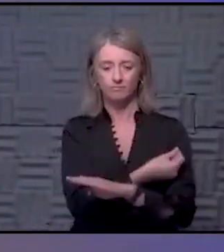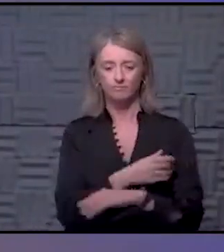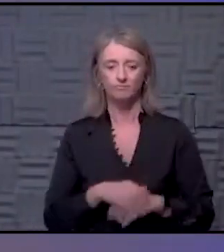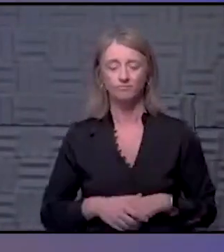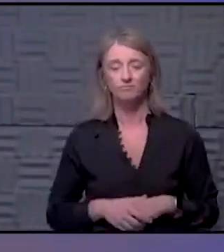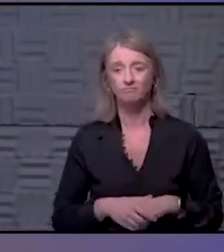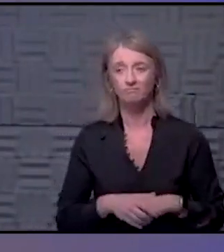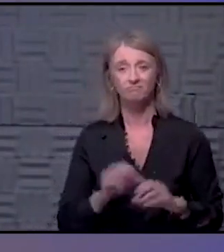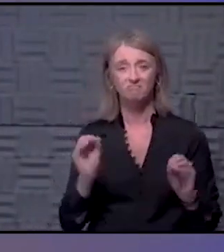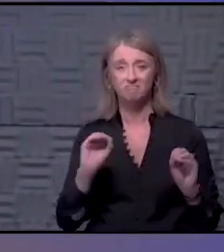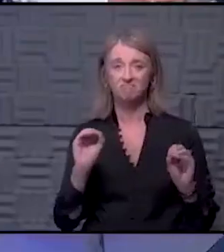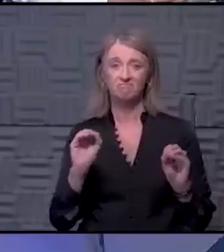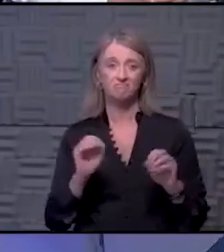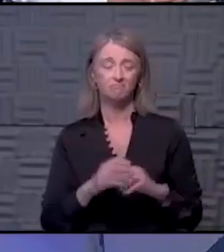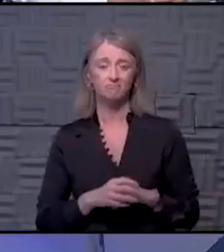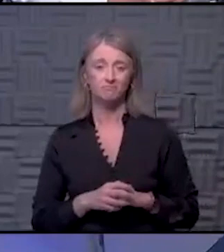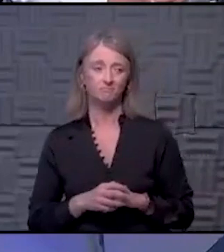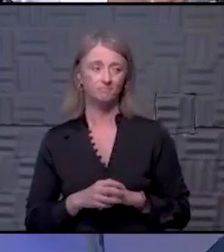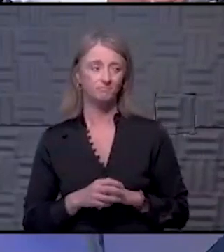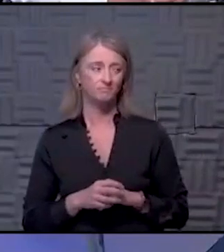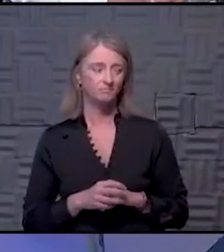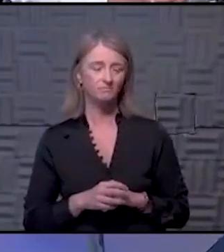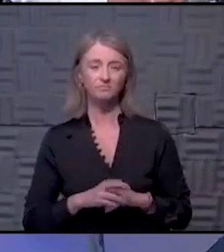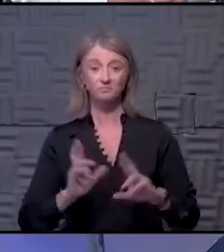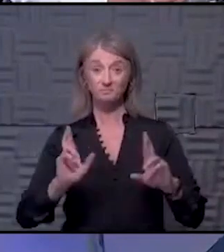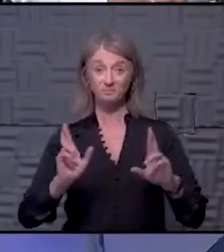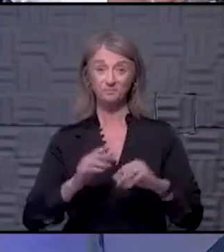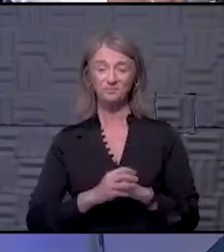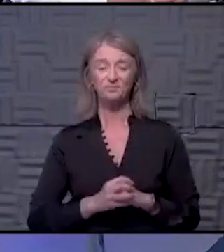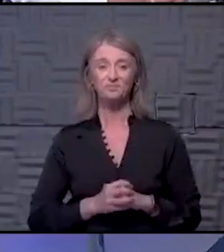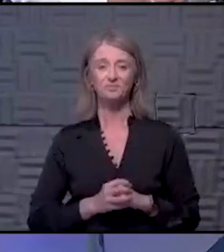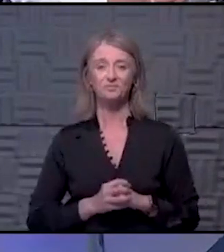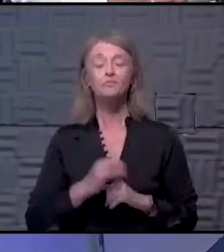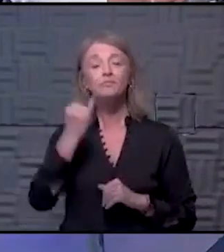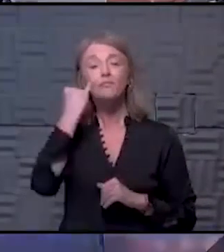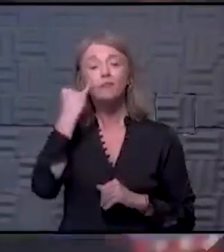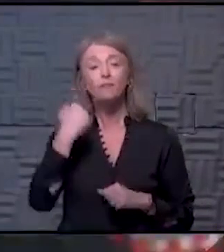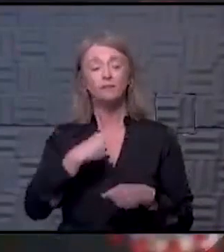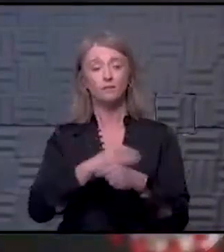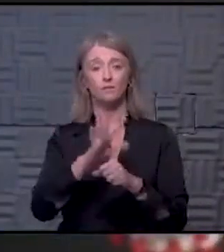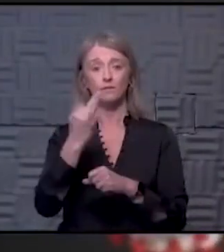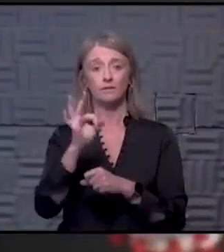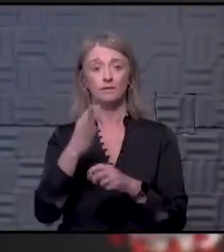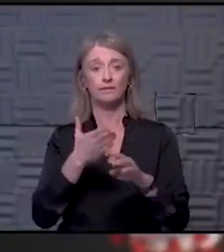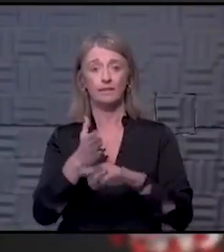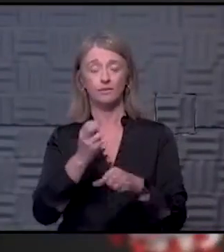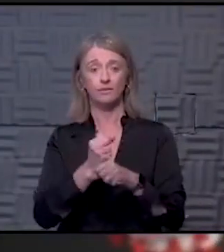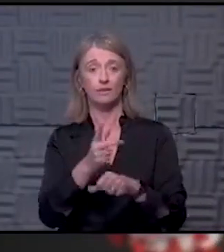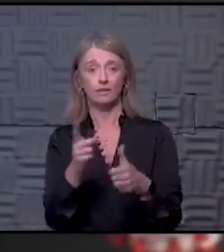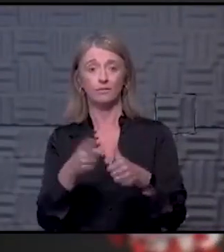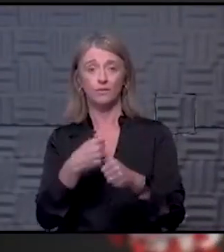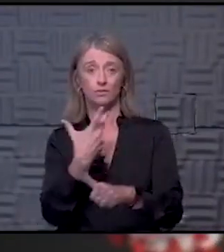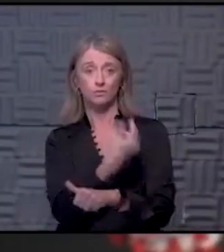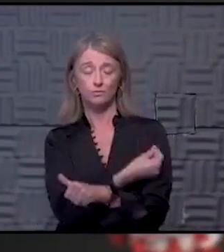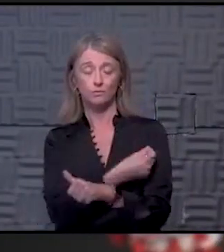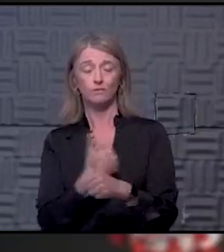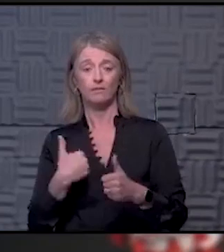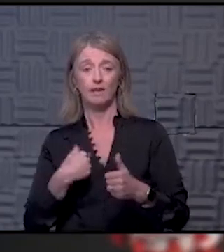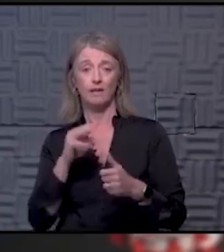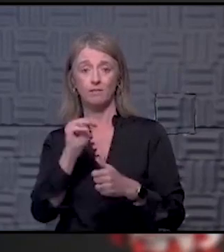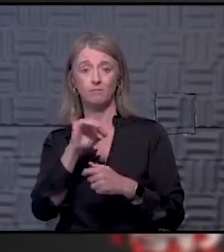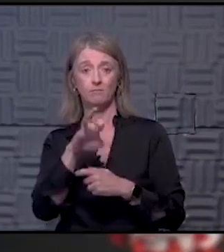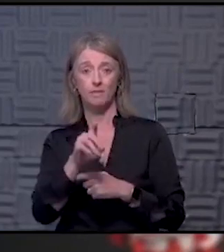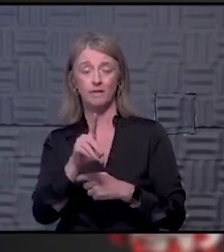we haven't. All right, here we go. Ready? Yeah. If you get COVID-19 after receiving the first dose and have